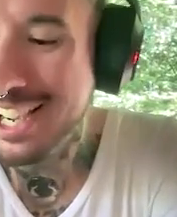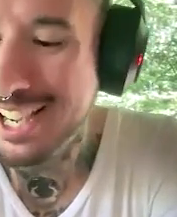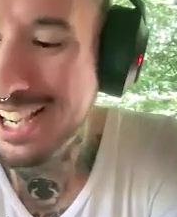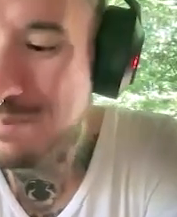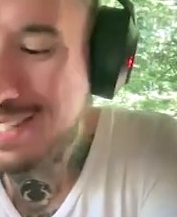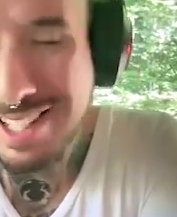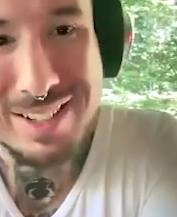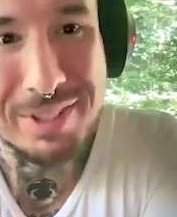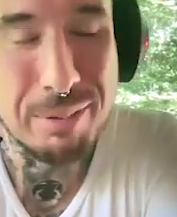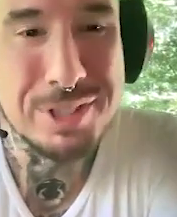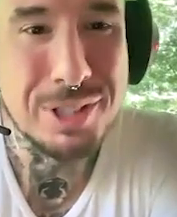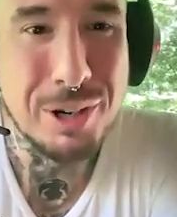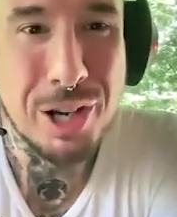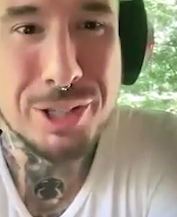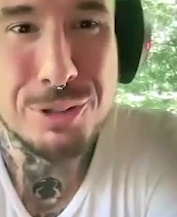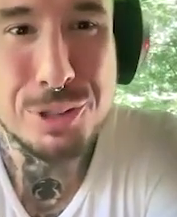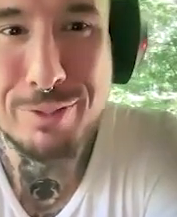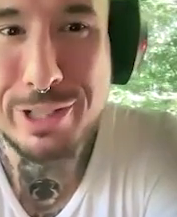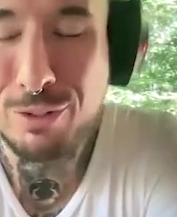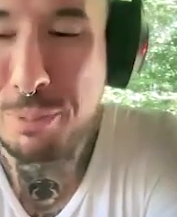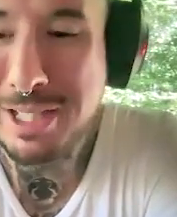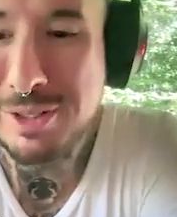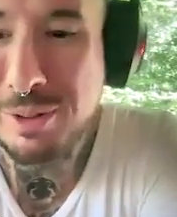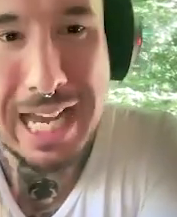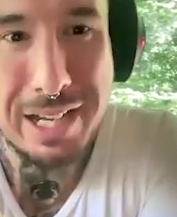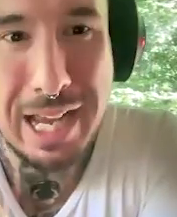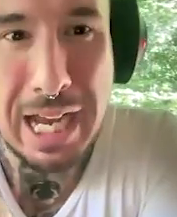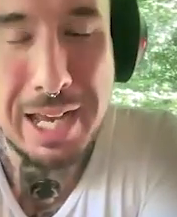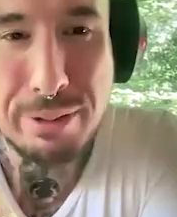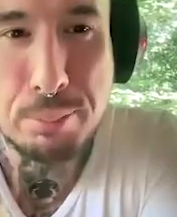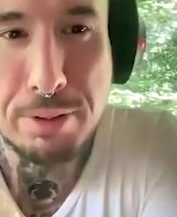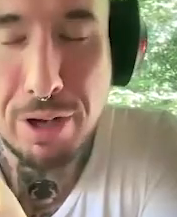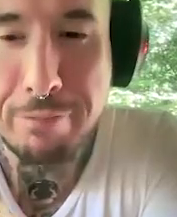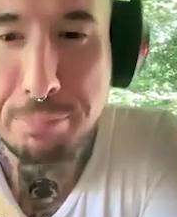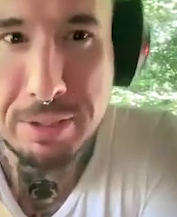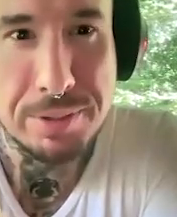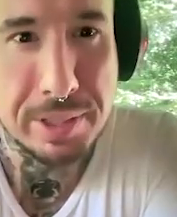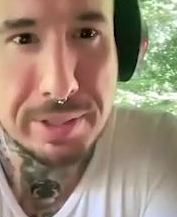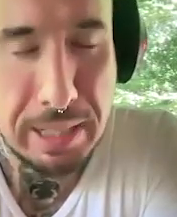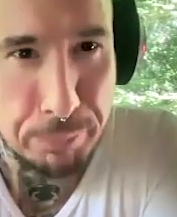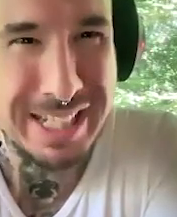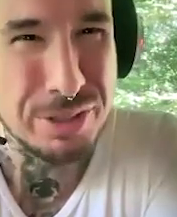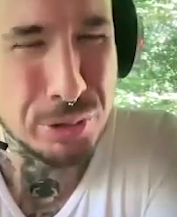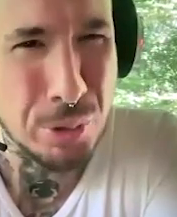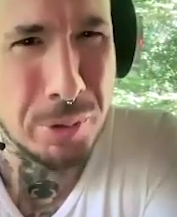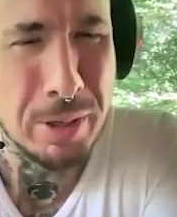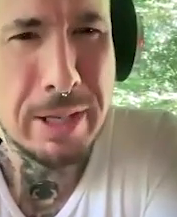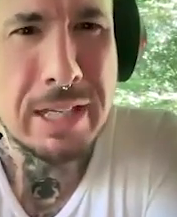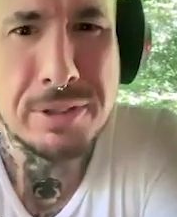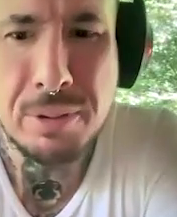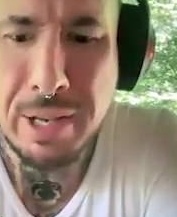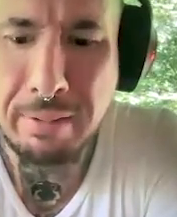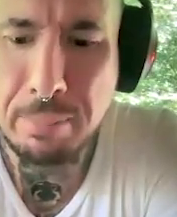honestly, and something that was a huge privilege for me. So I had a group of peers that helped me in